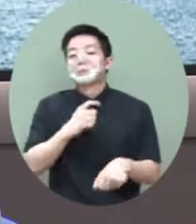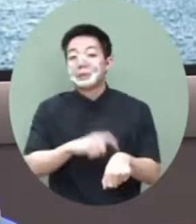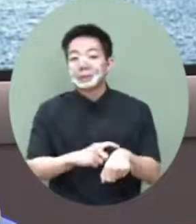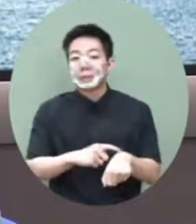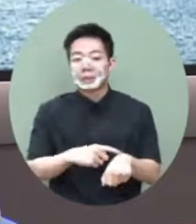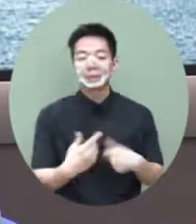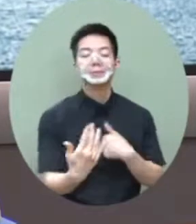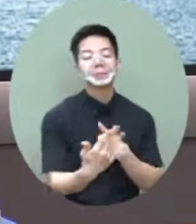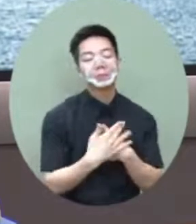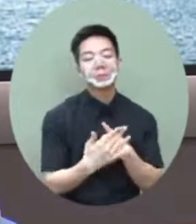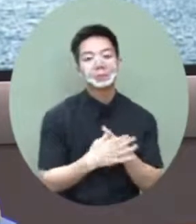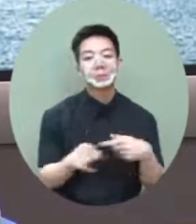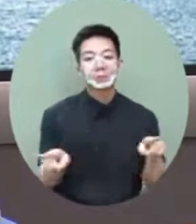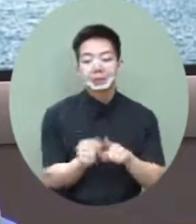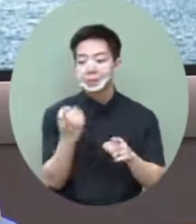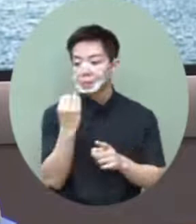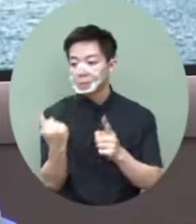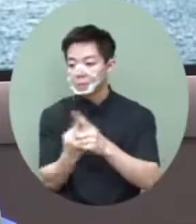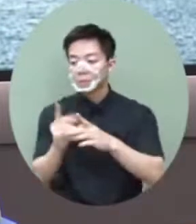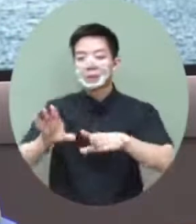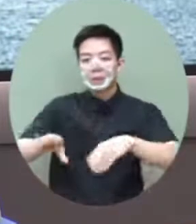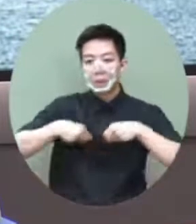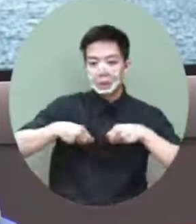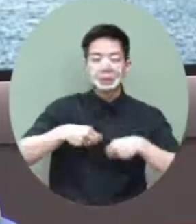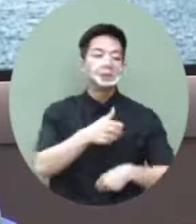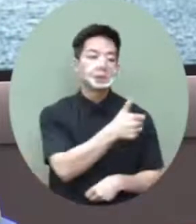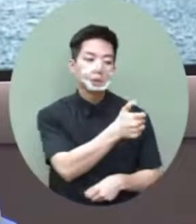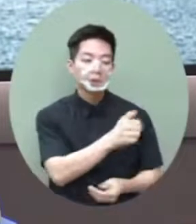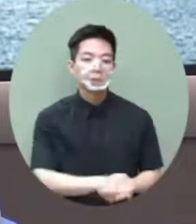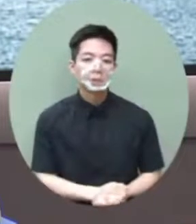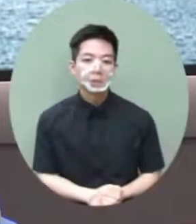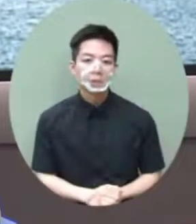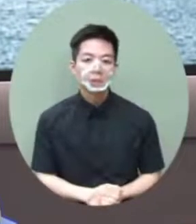them for their timely assistance.